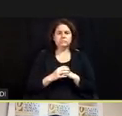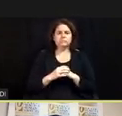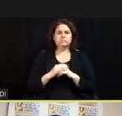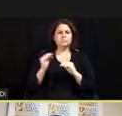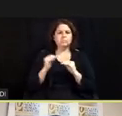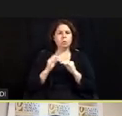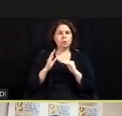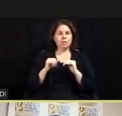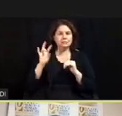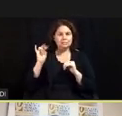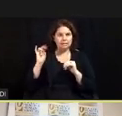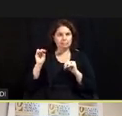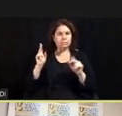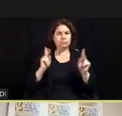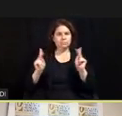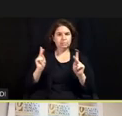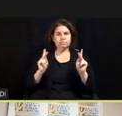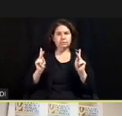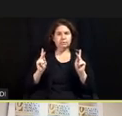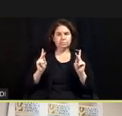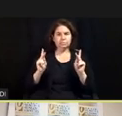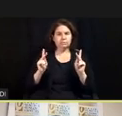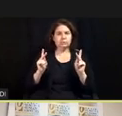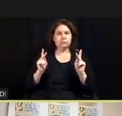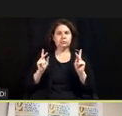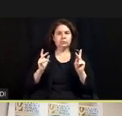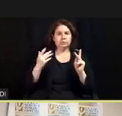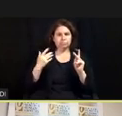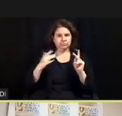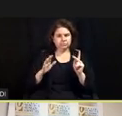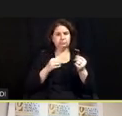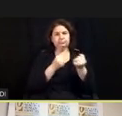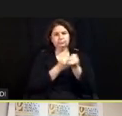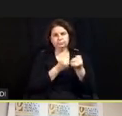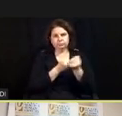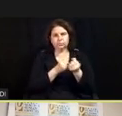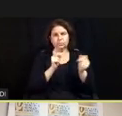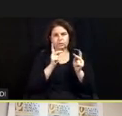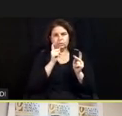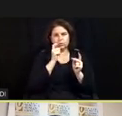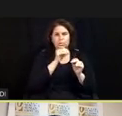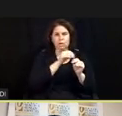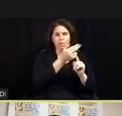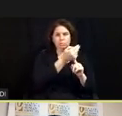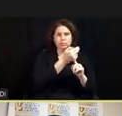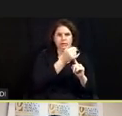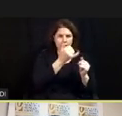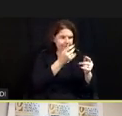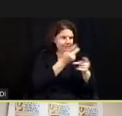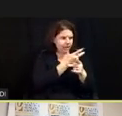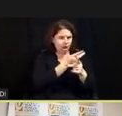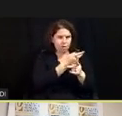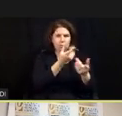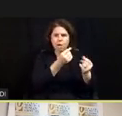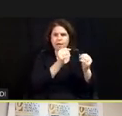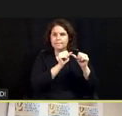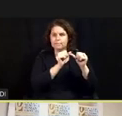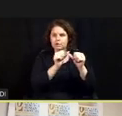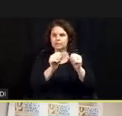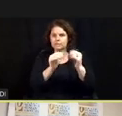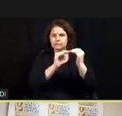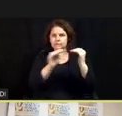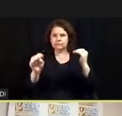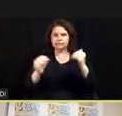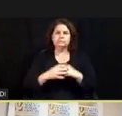currently remaining in the motels, and we're currently working on a path for housing for those individuals. Marin